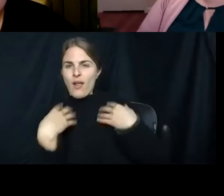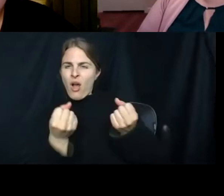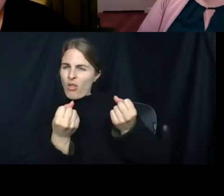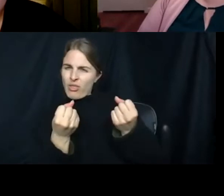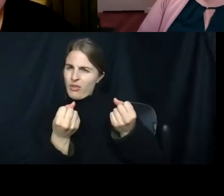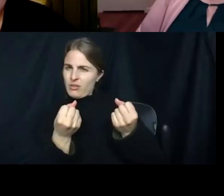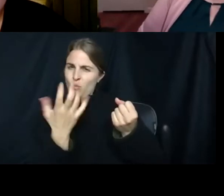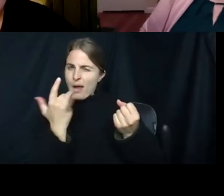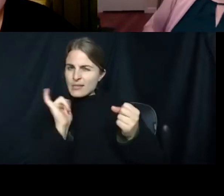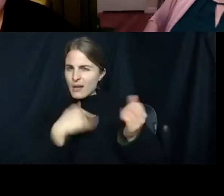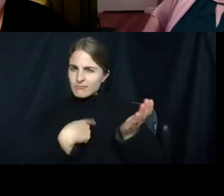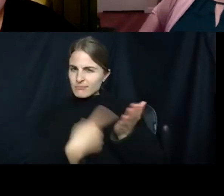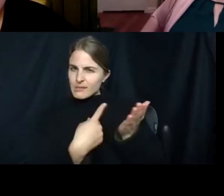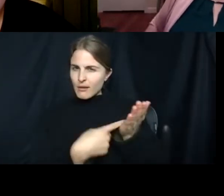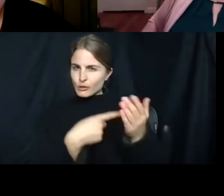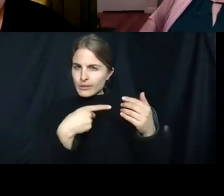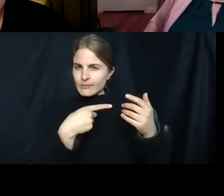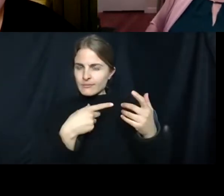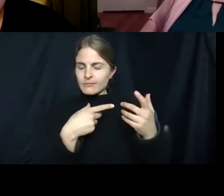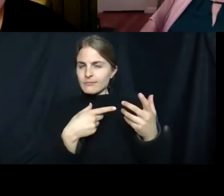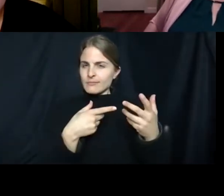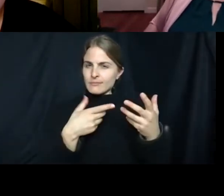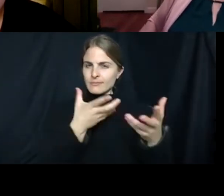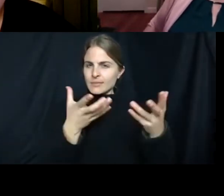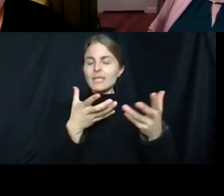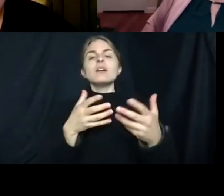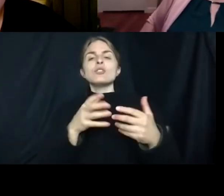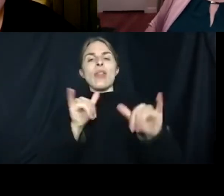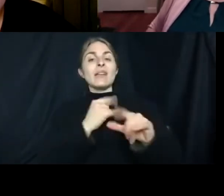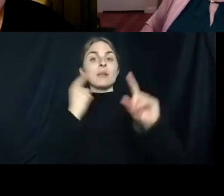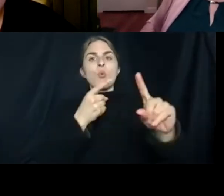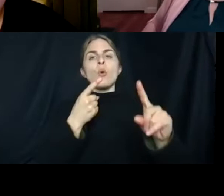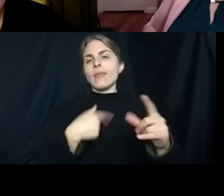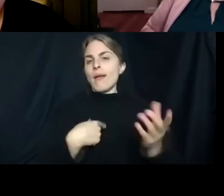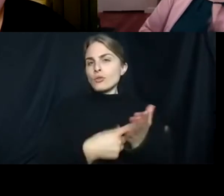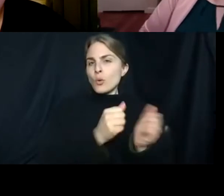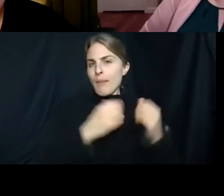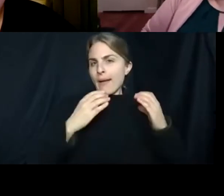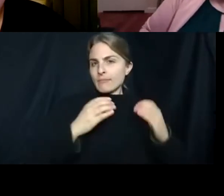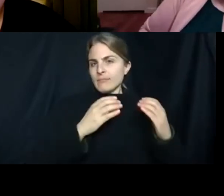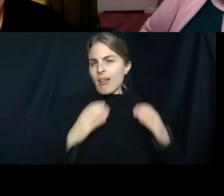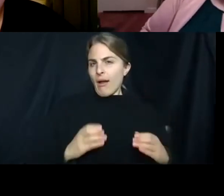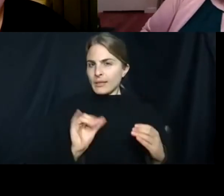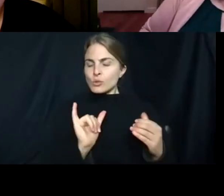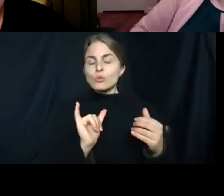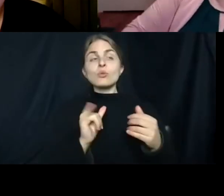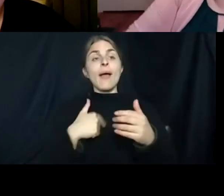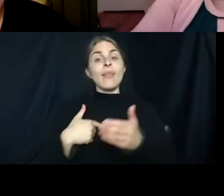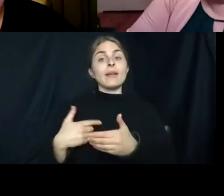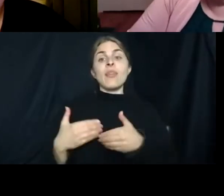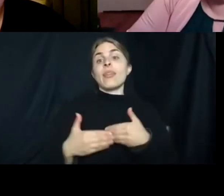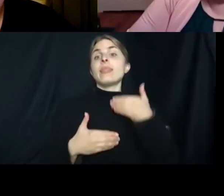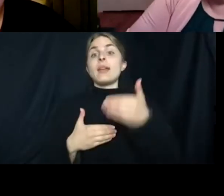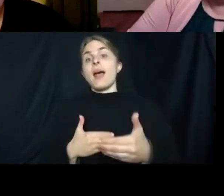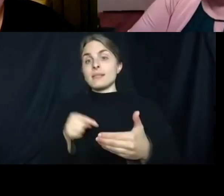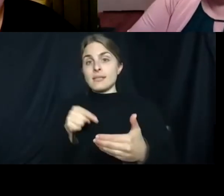discussion point in the conversations I have with my clients? And then as part of that next step, or